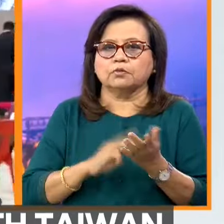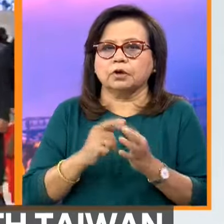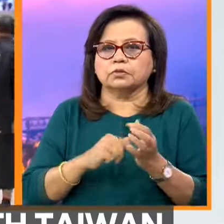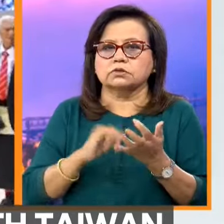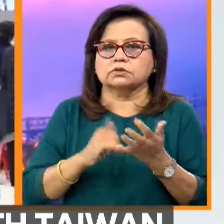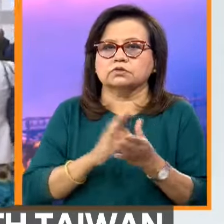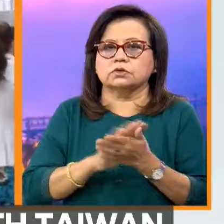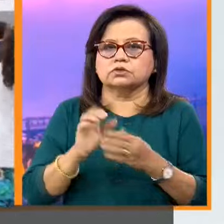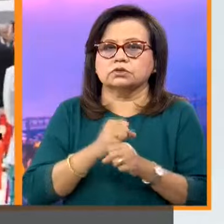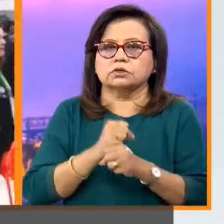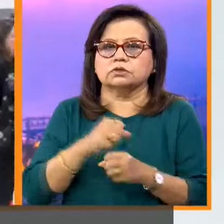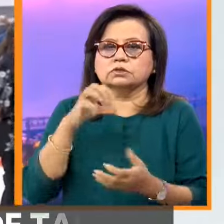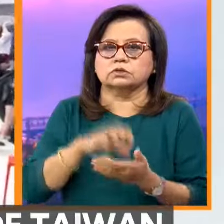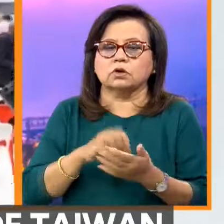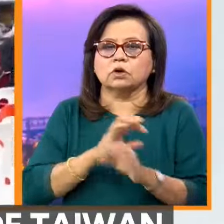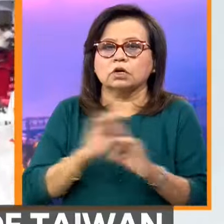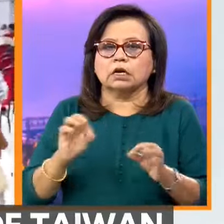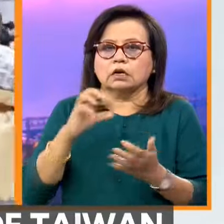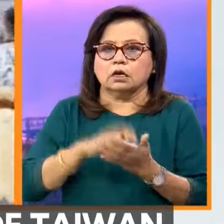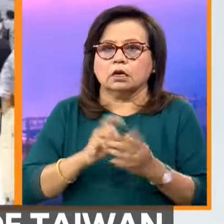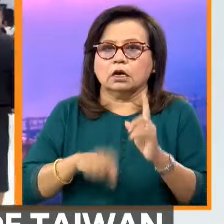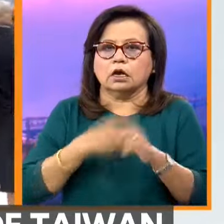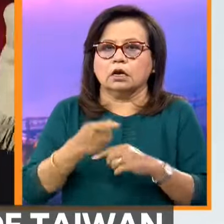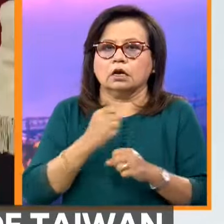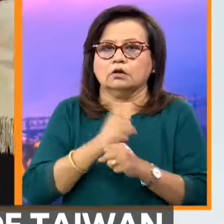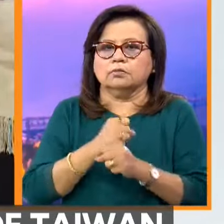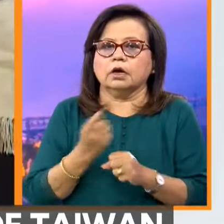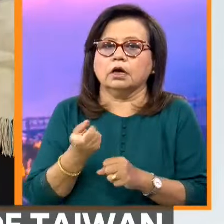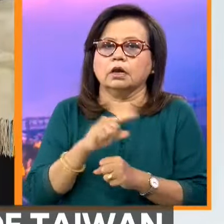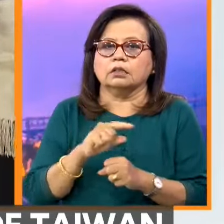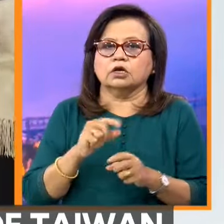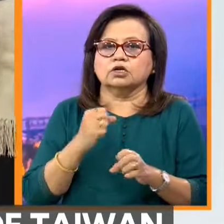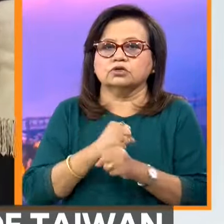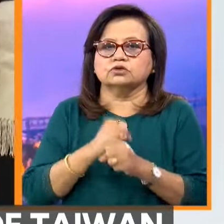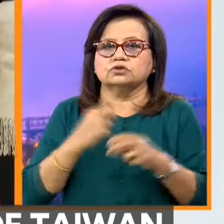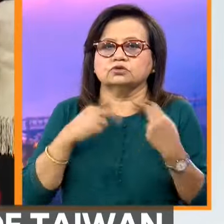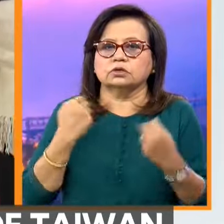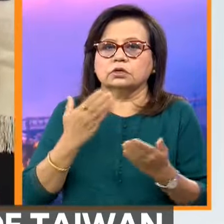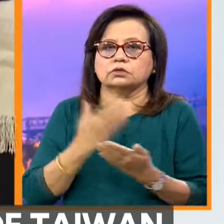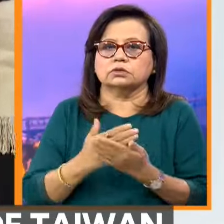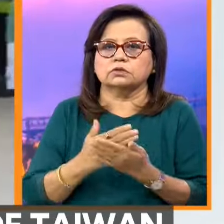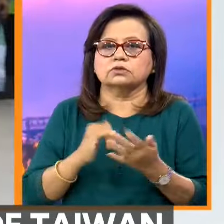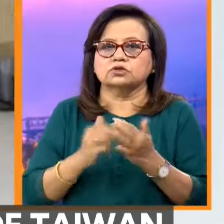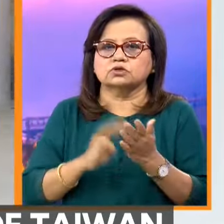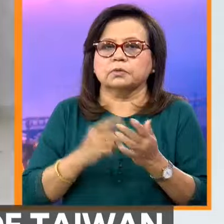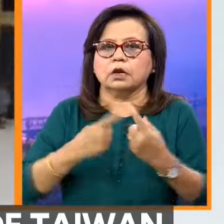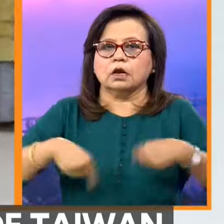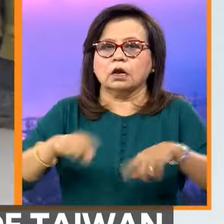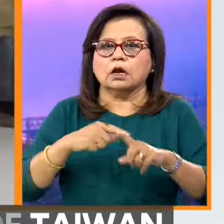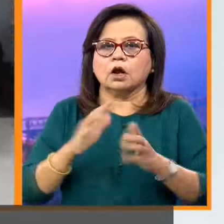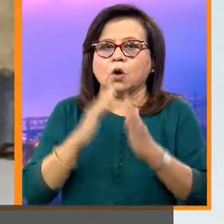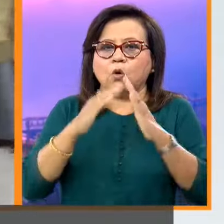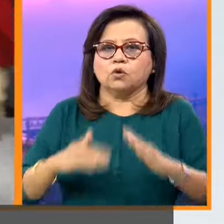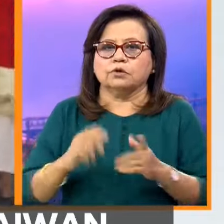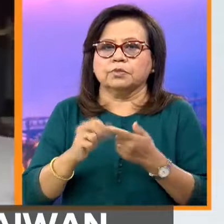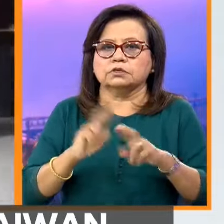members are sovereign states, not states that are governed by another jurisdiction. Solomon Islands will host